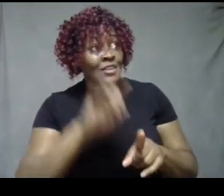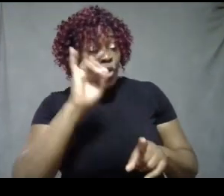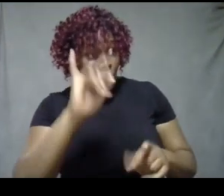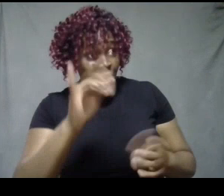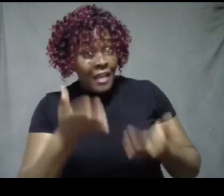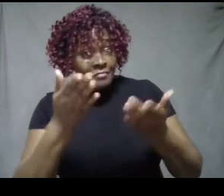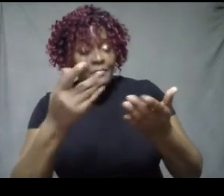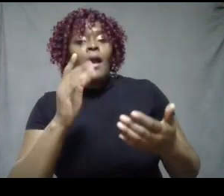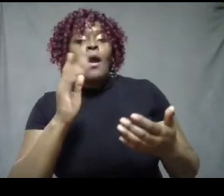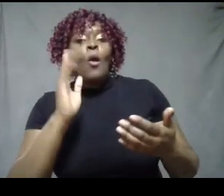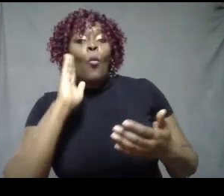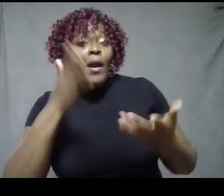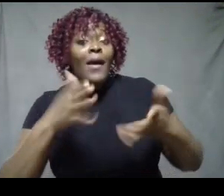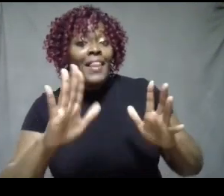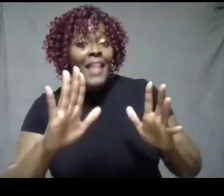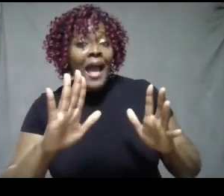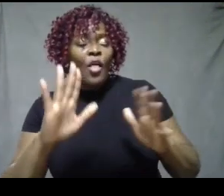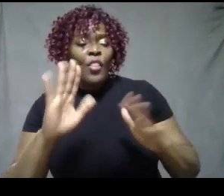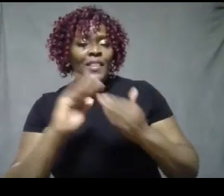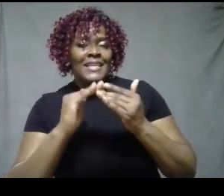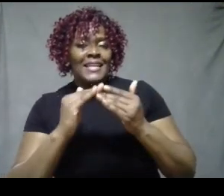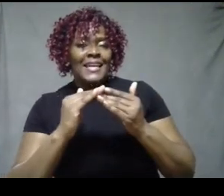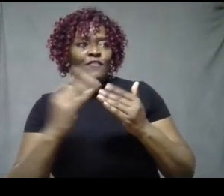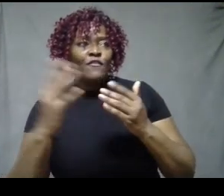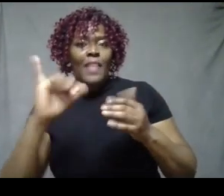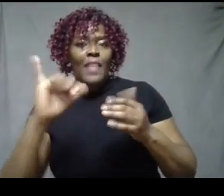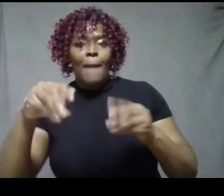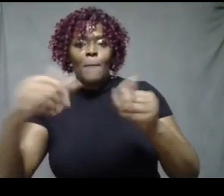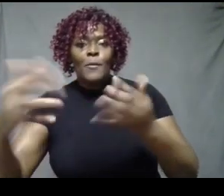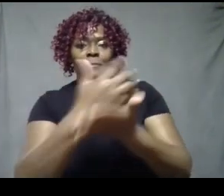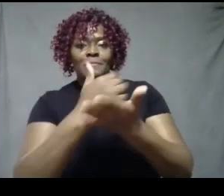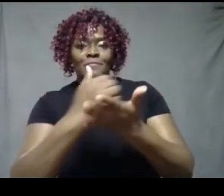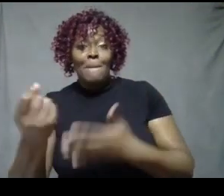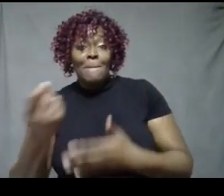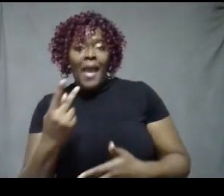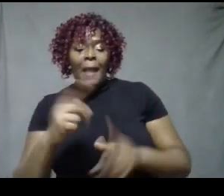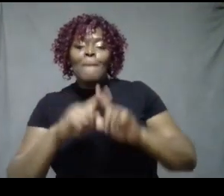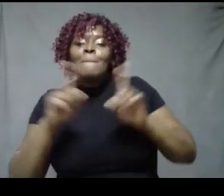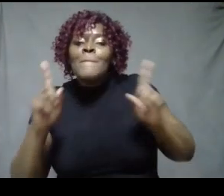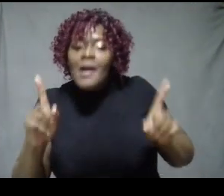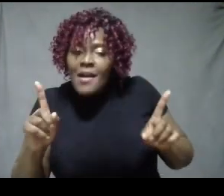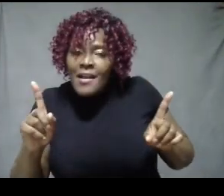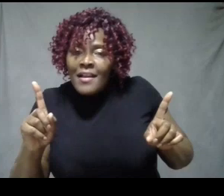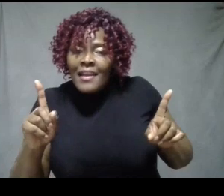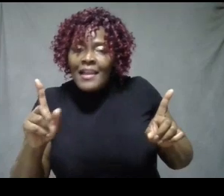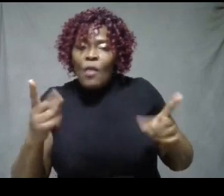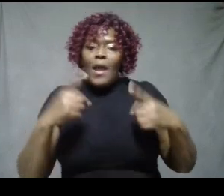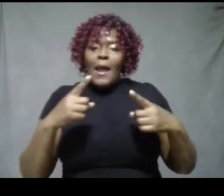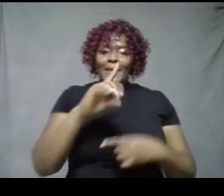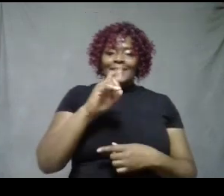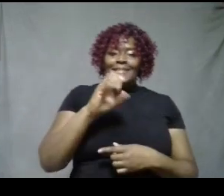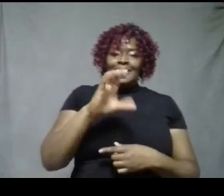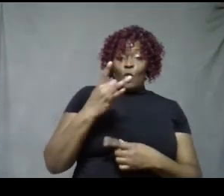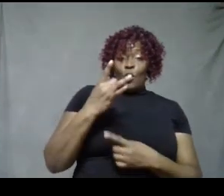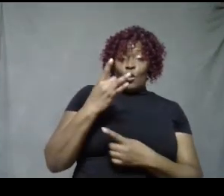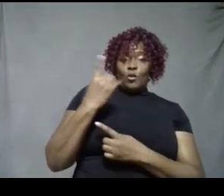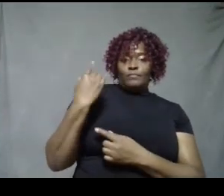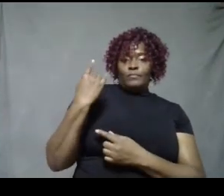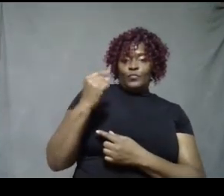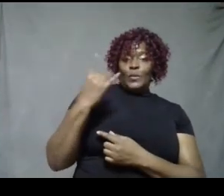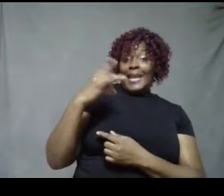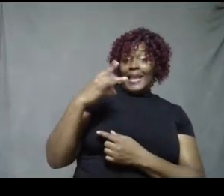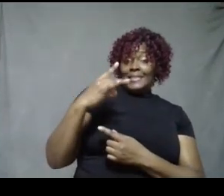their property back. But it was 2 weeks after a certain commissioner in December of 18 was appointed to this